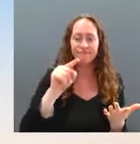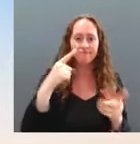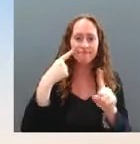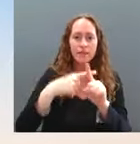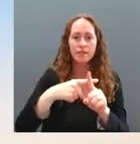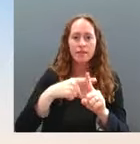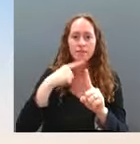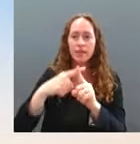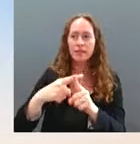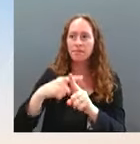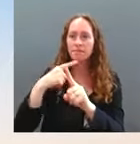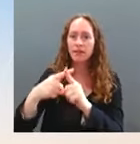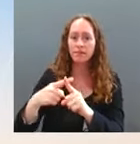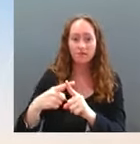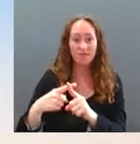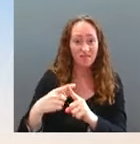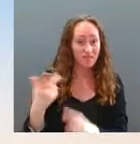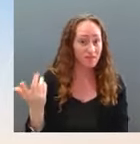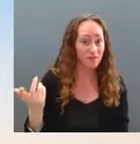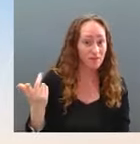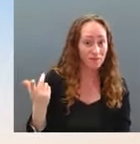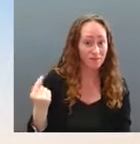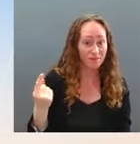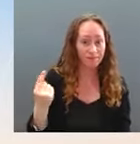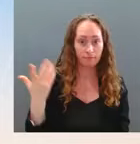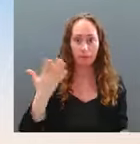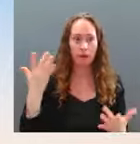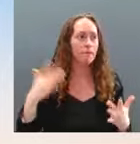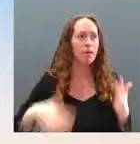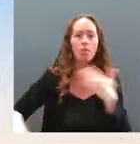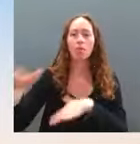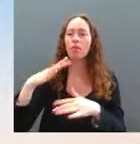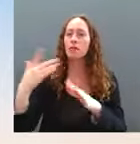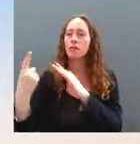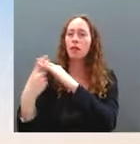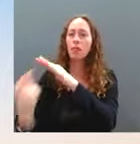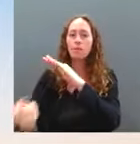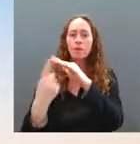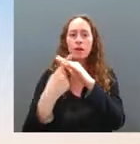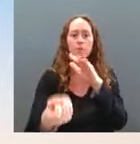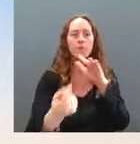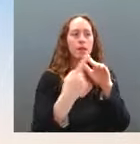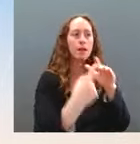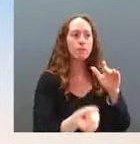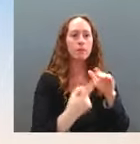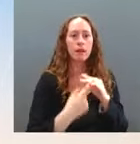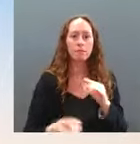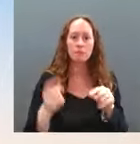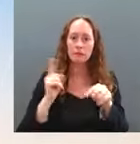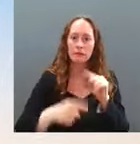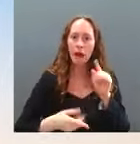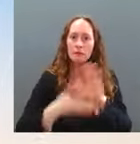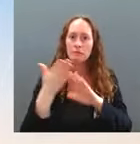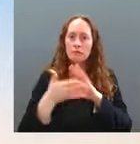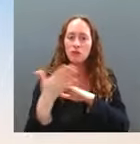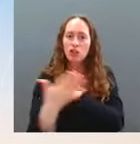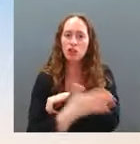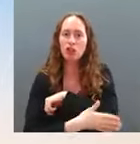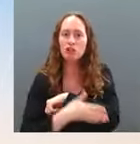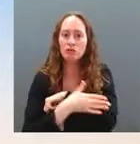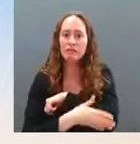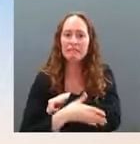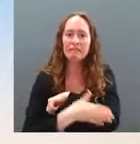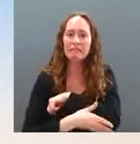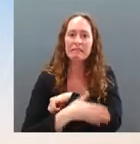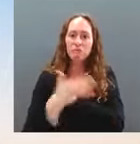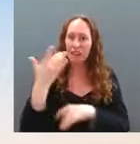getting infected with COVID? Well, I don't think, Peter, we can assess where they got COVID or where they acquired